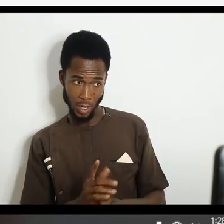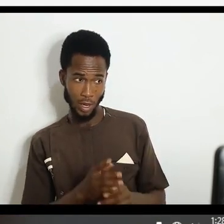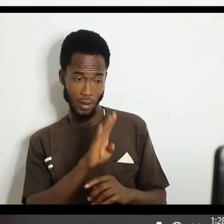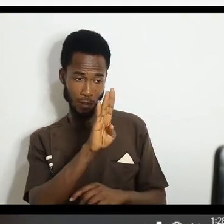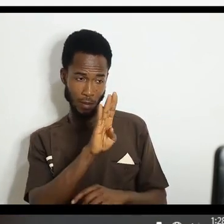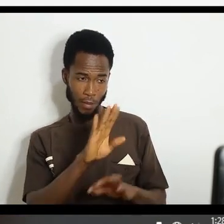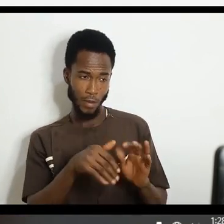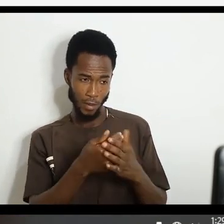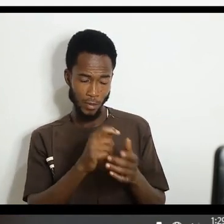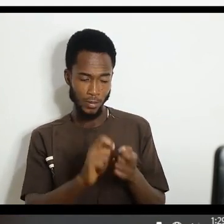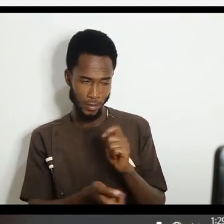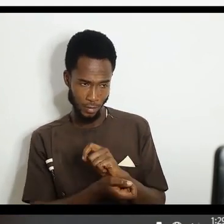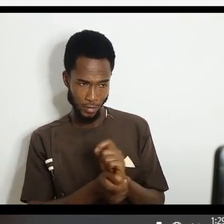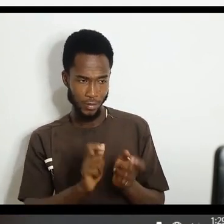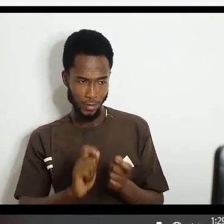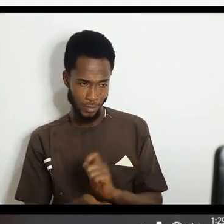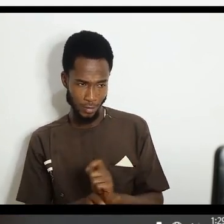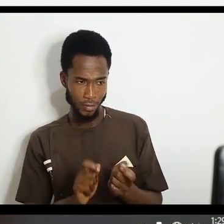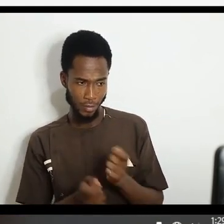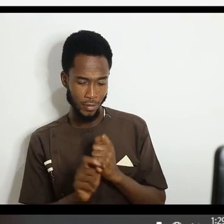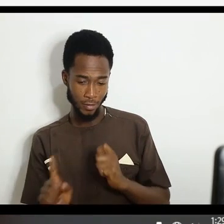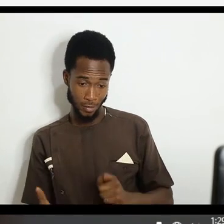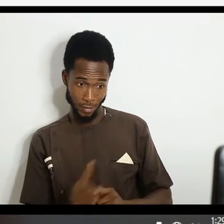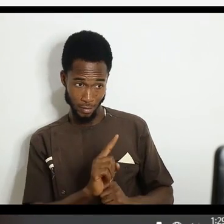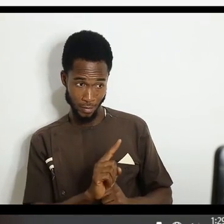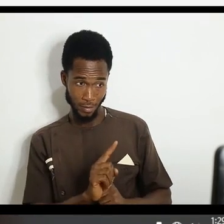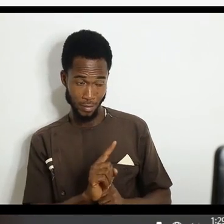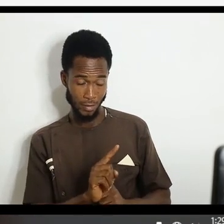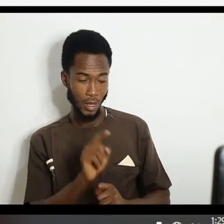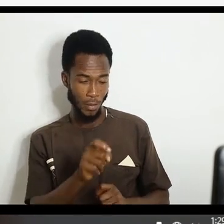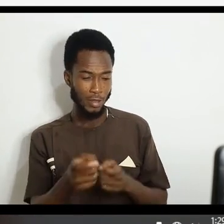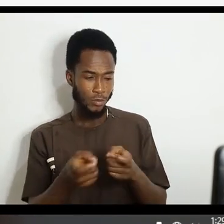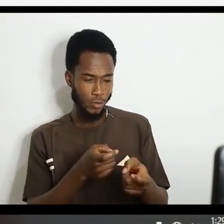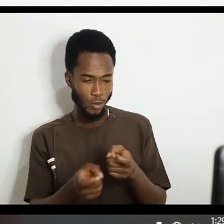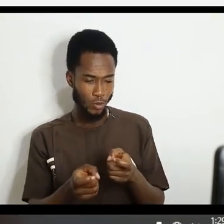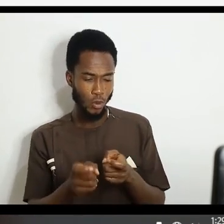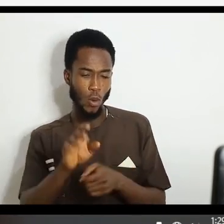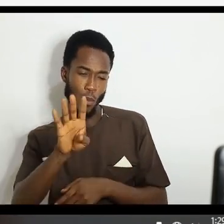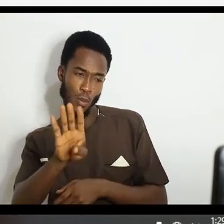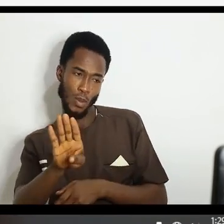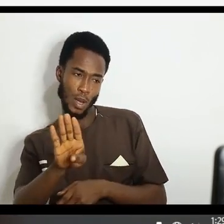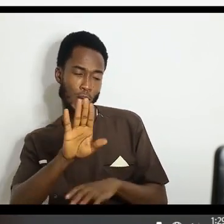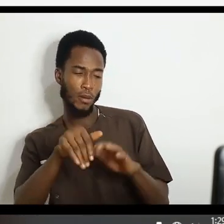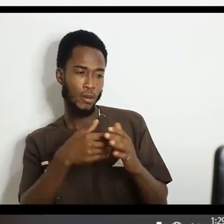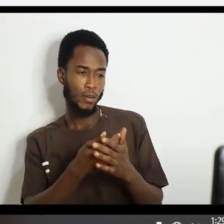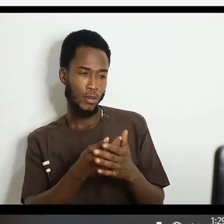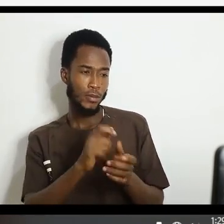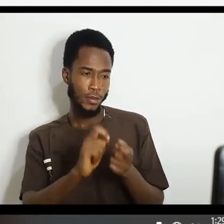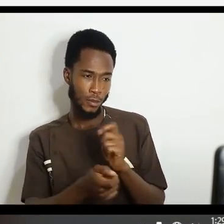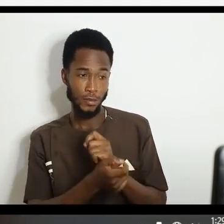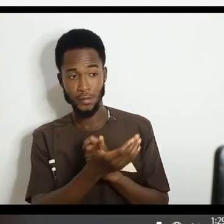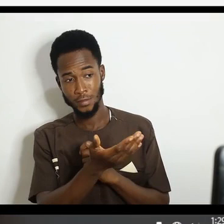B, and it is changed. You highlight it and you press Ctrl B and it is